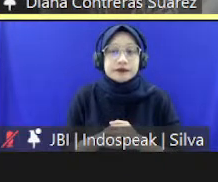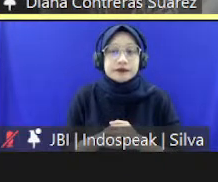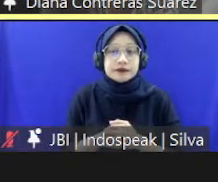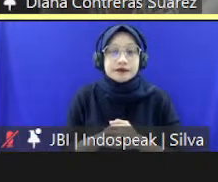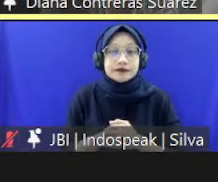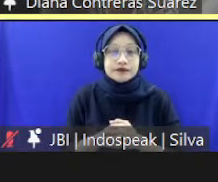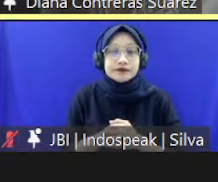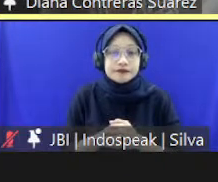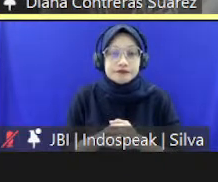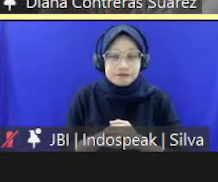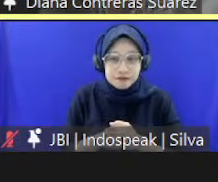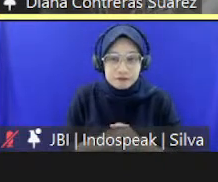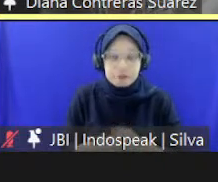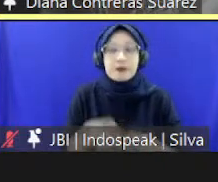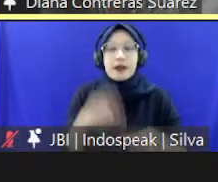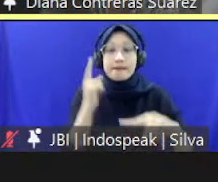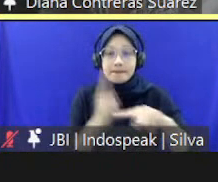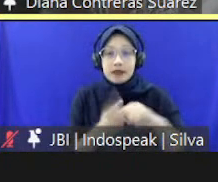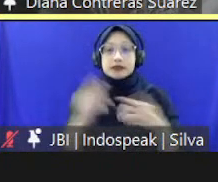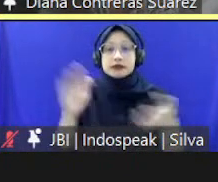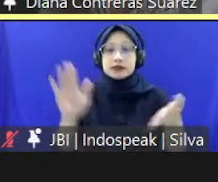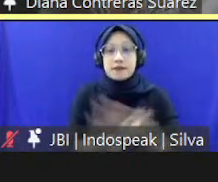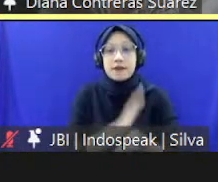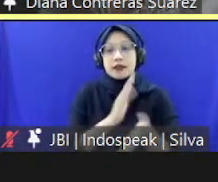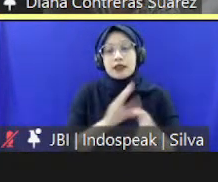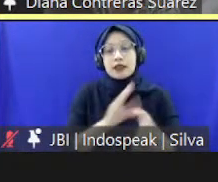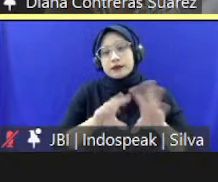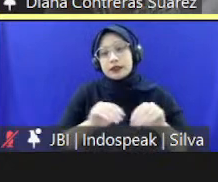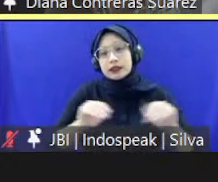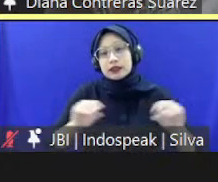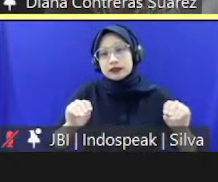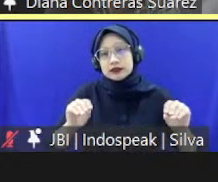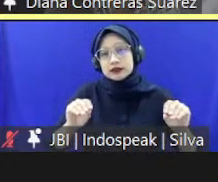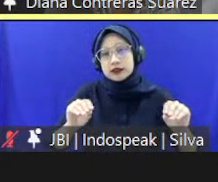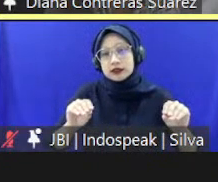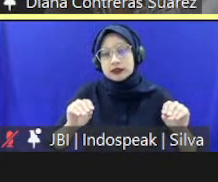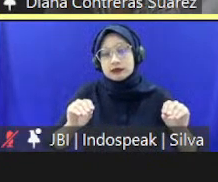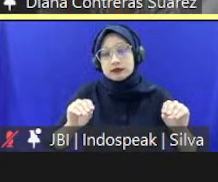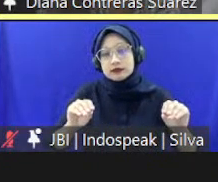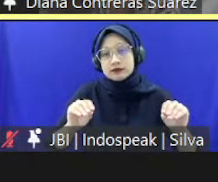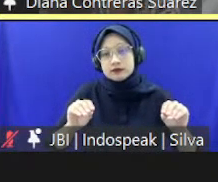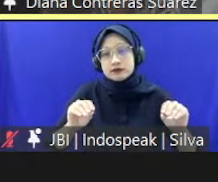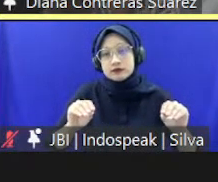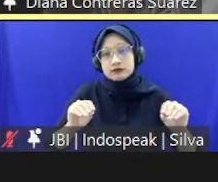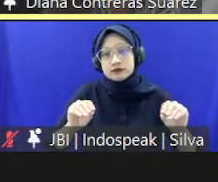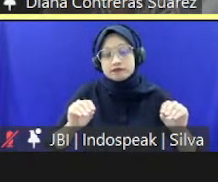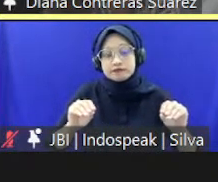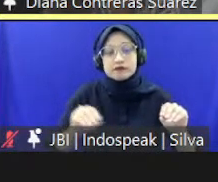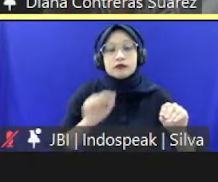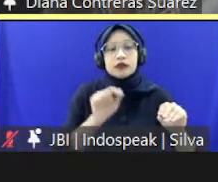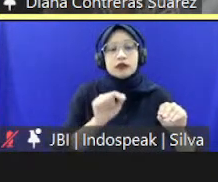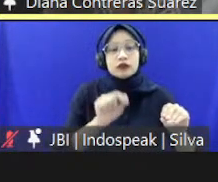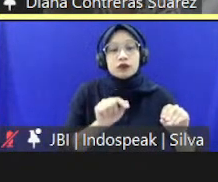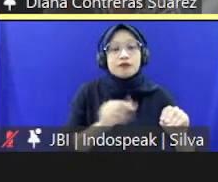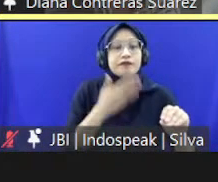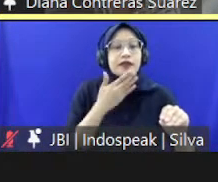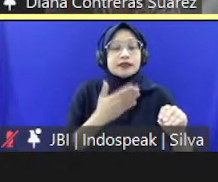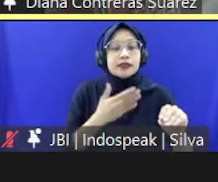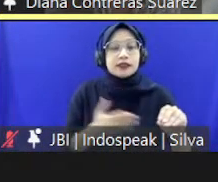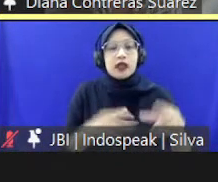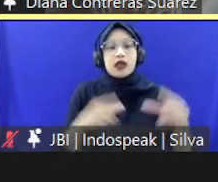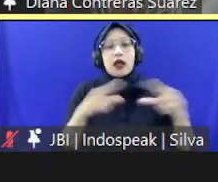employment opportunities. So they are less likely to have jobs which have work accident insurance or life